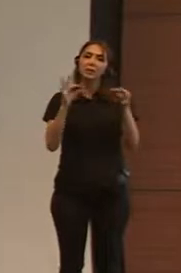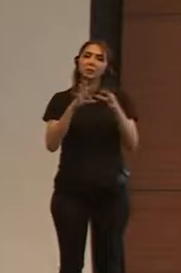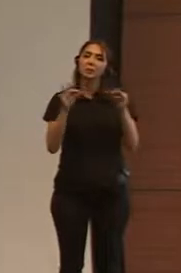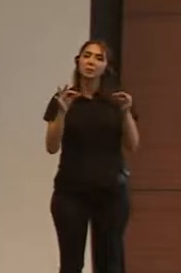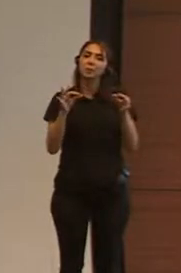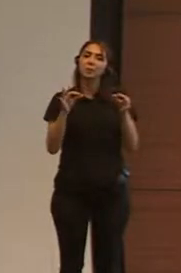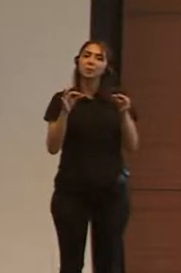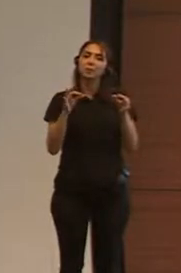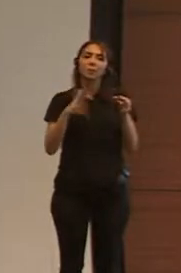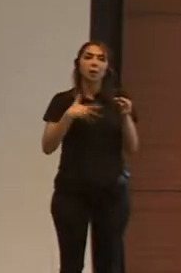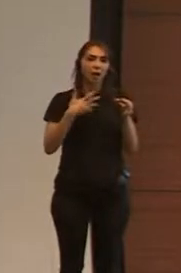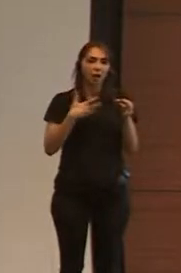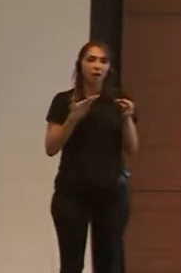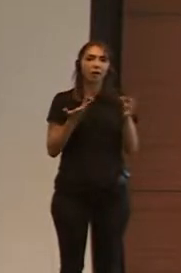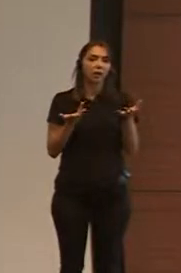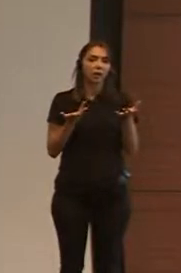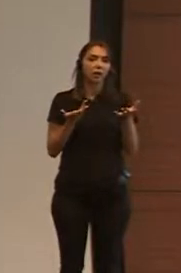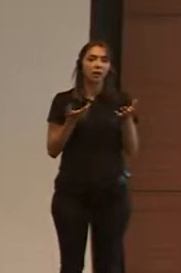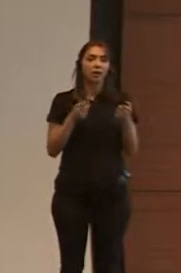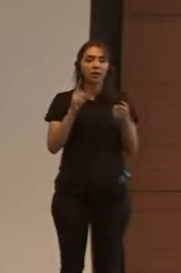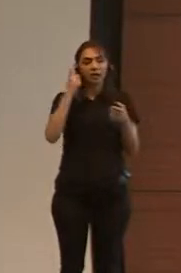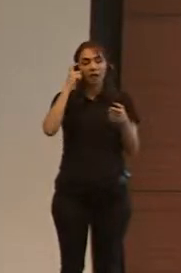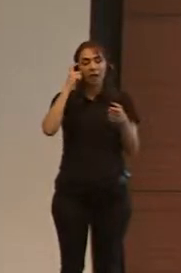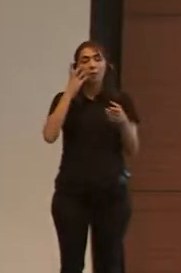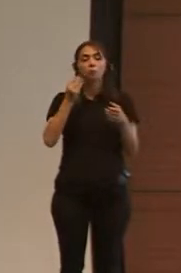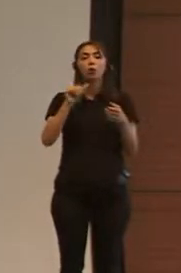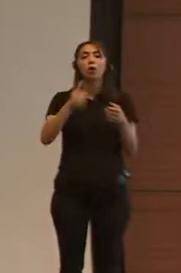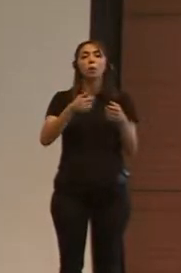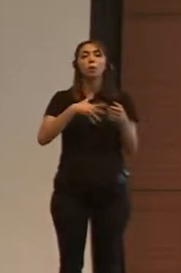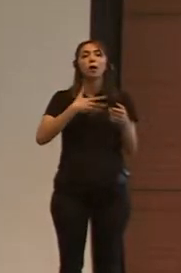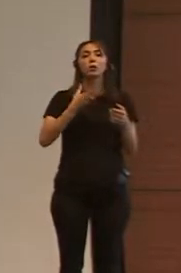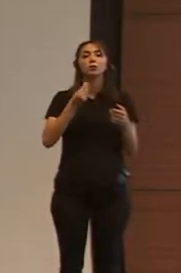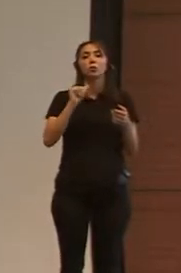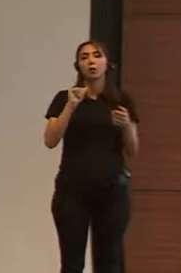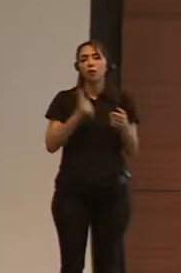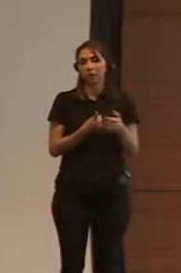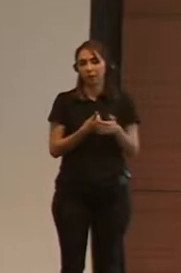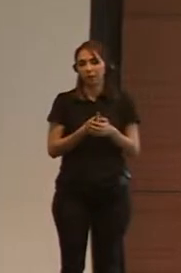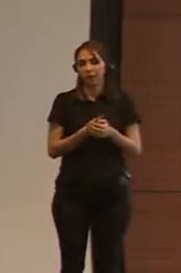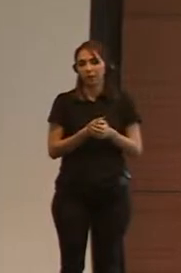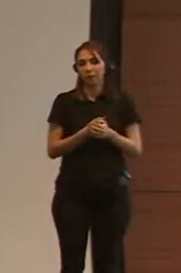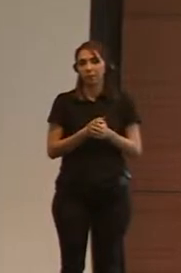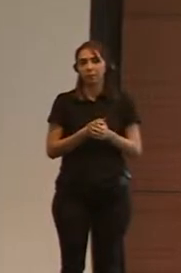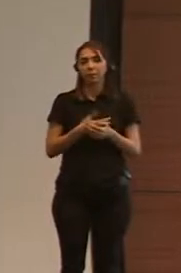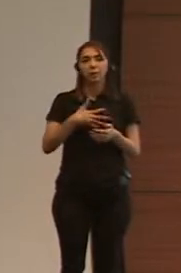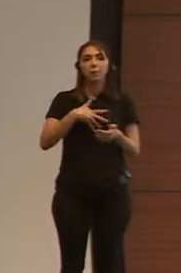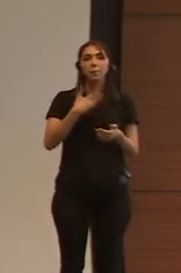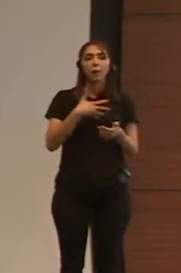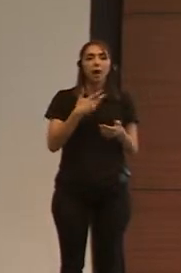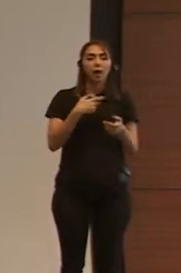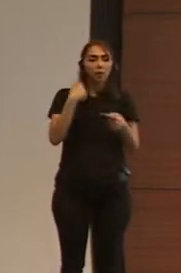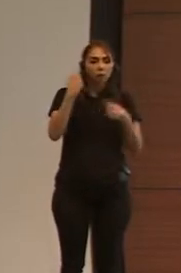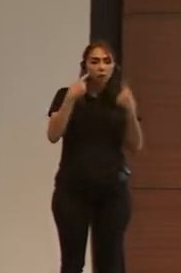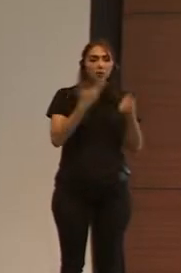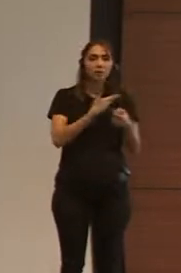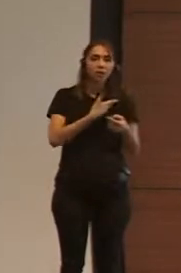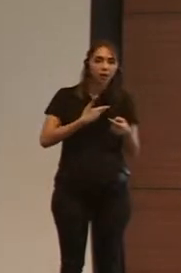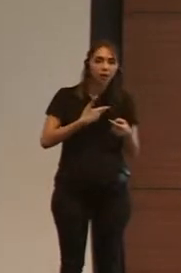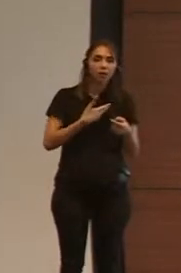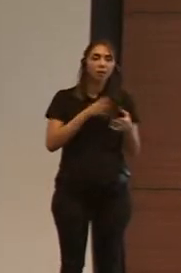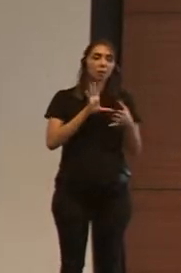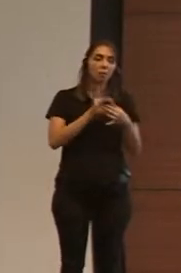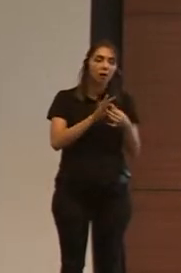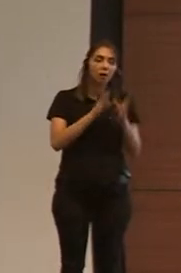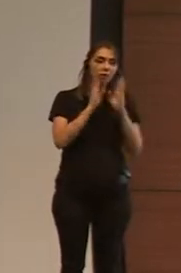just think of a spider web curiosity is this tiny threat on this spider web